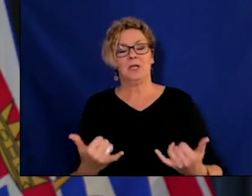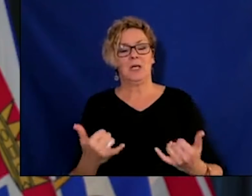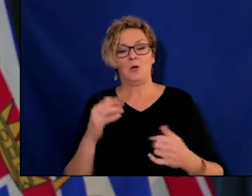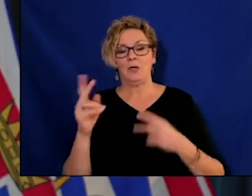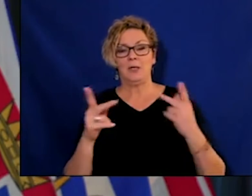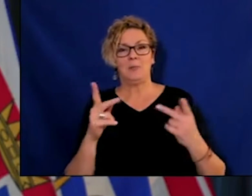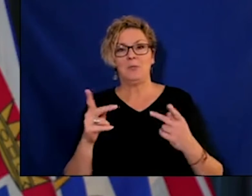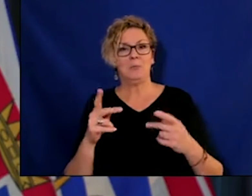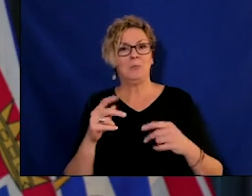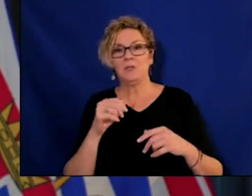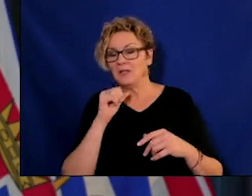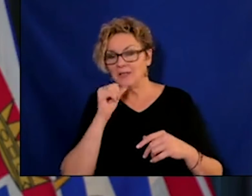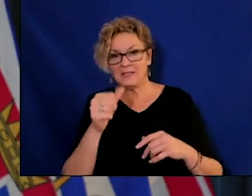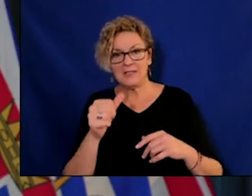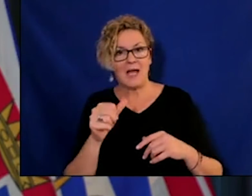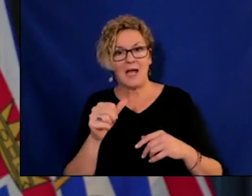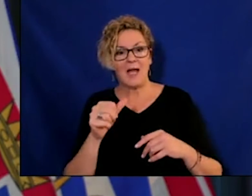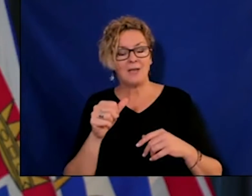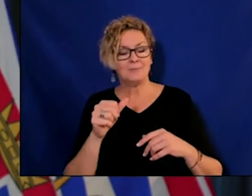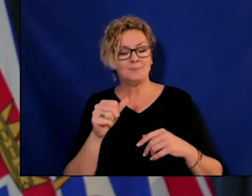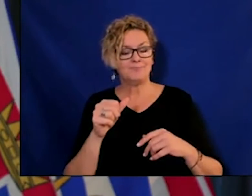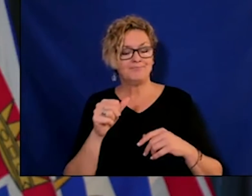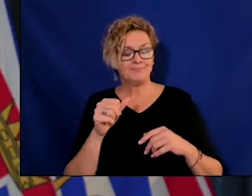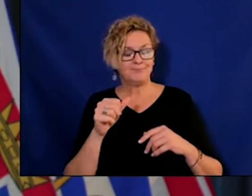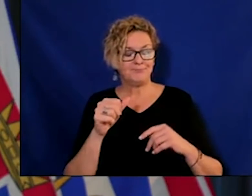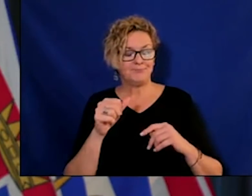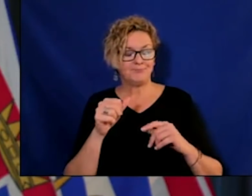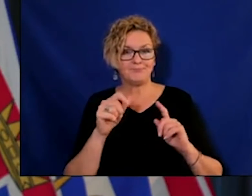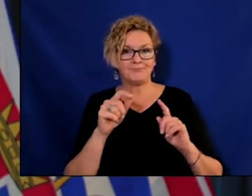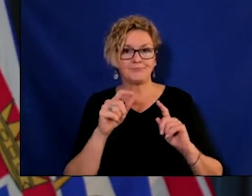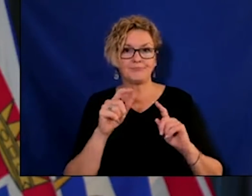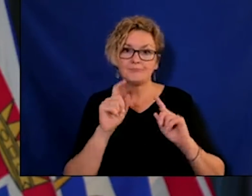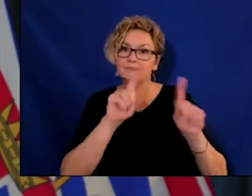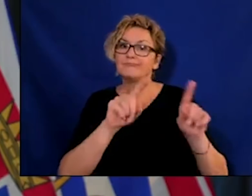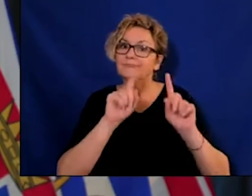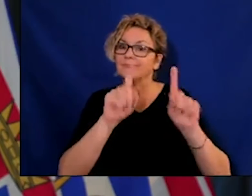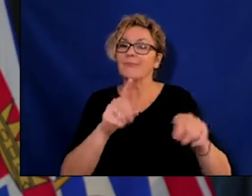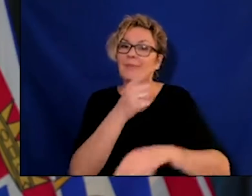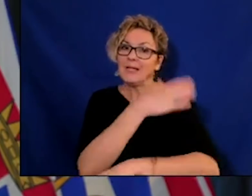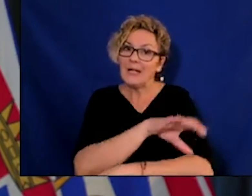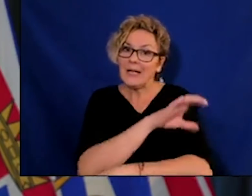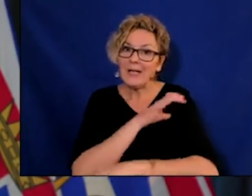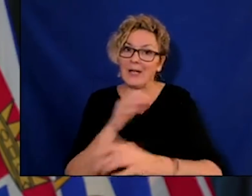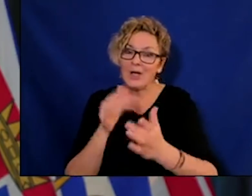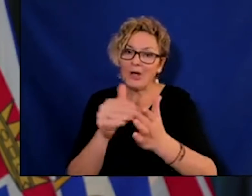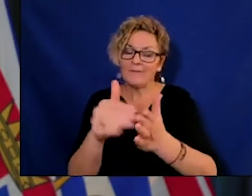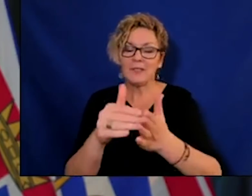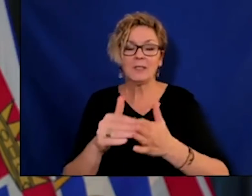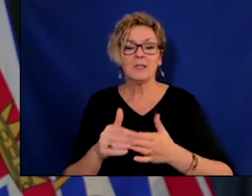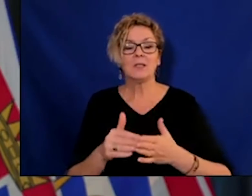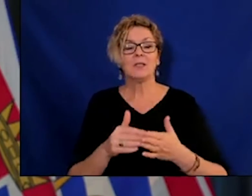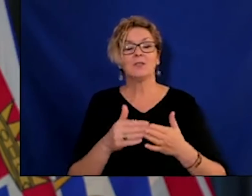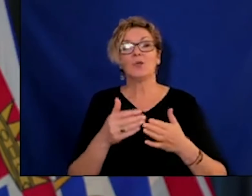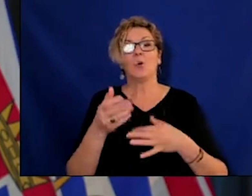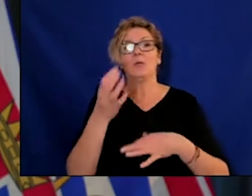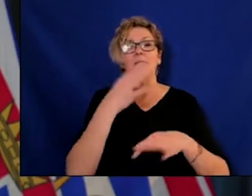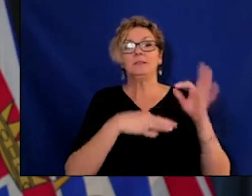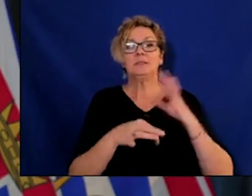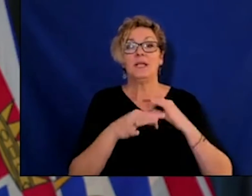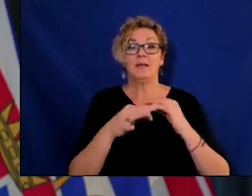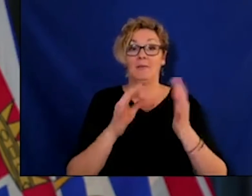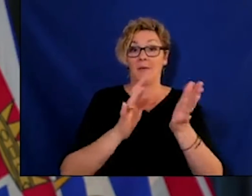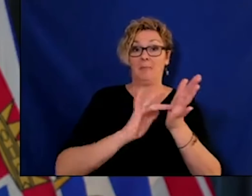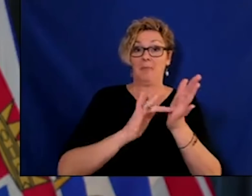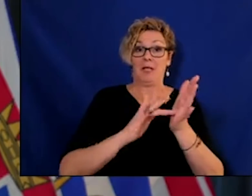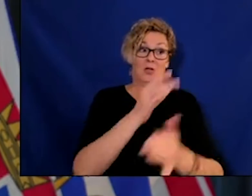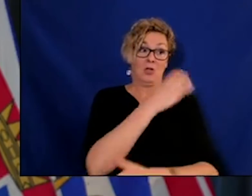call sentinel physician surveillance, and we're now using the COVID testing sites. So a certain proportion